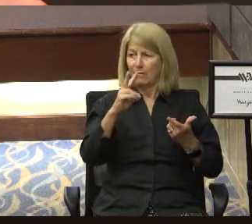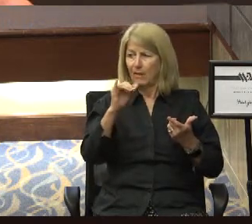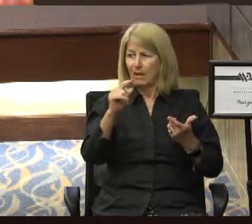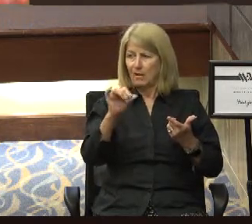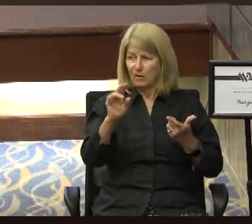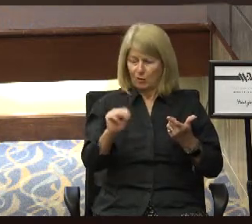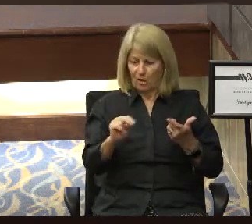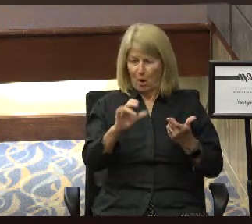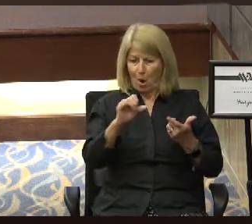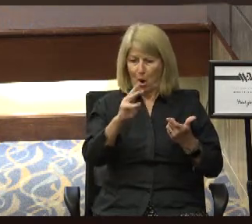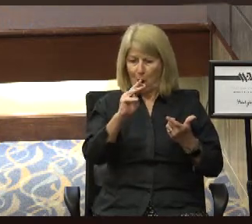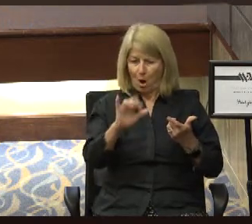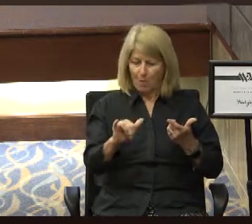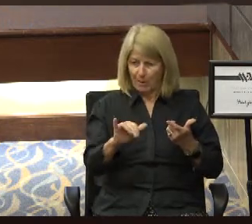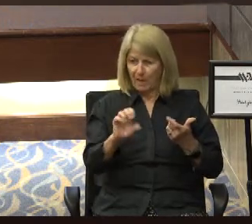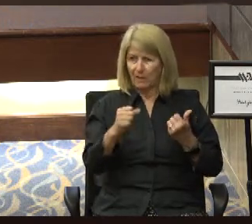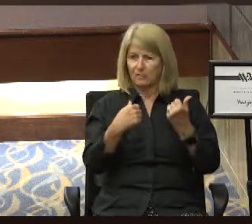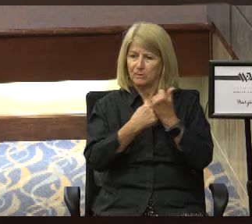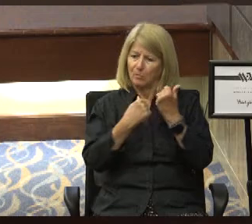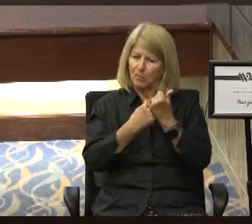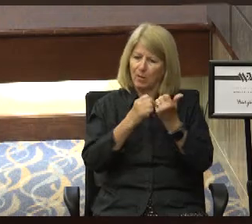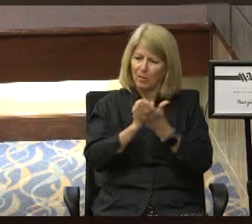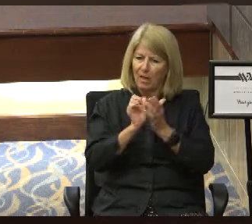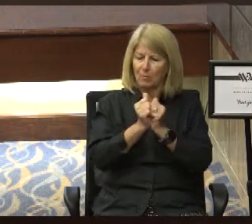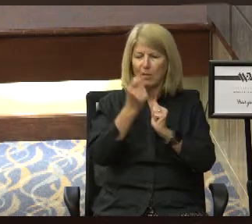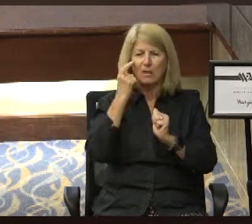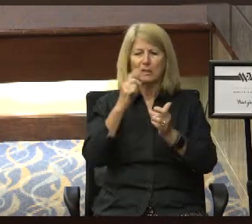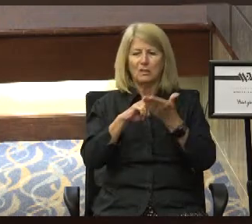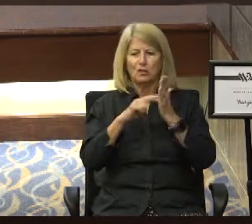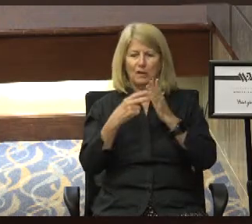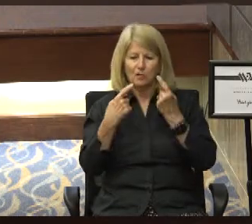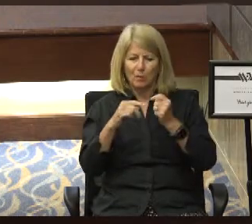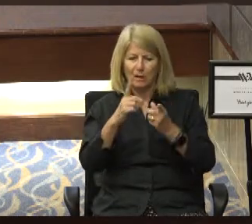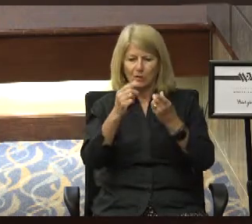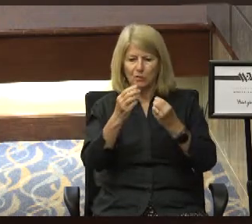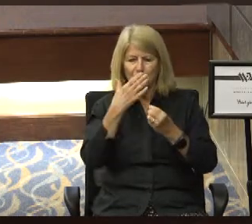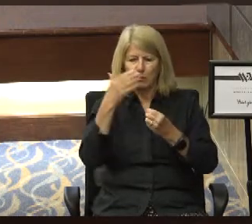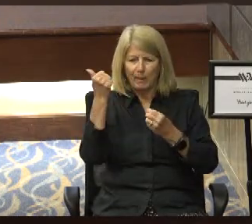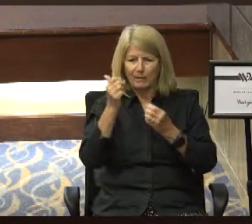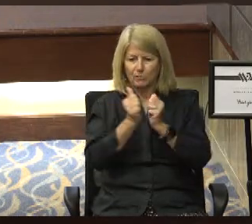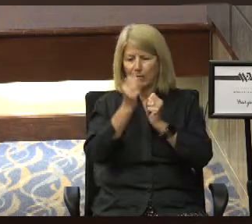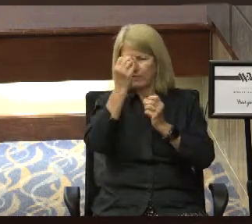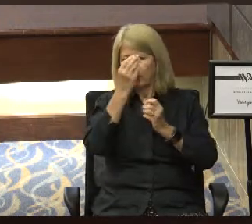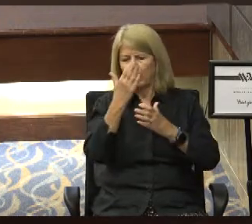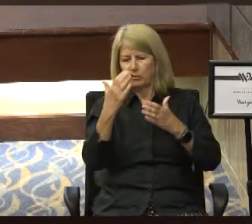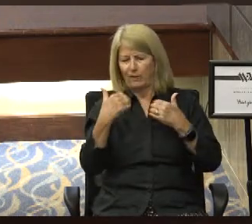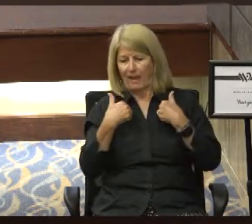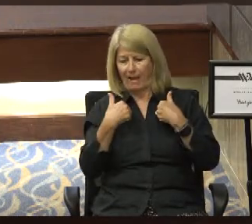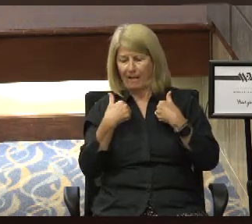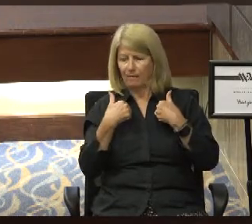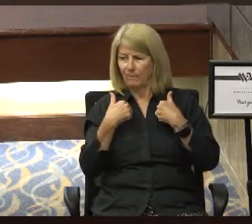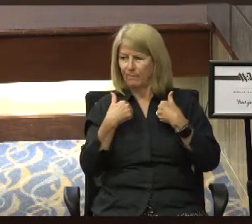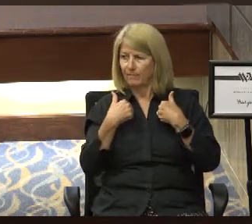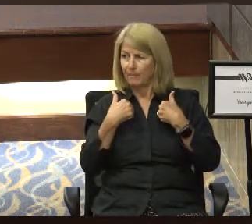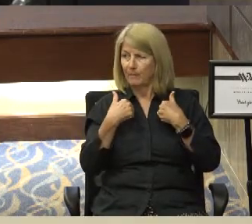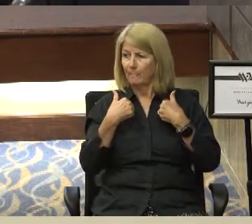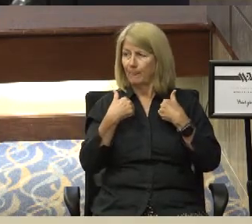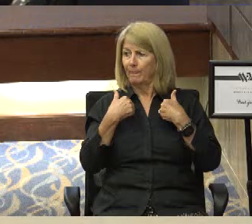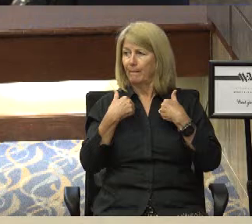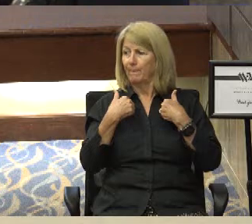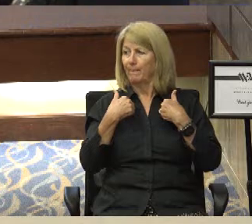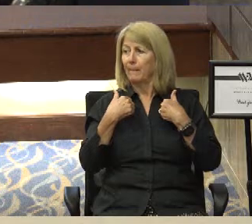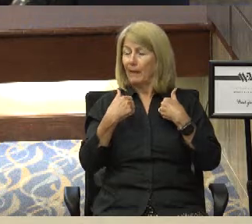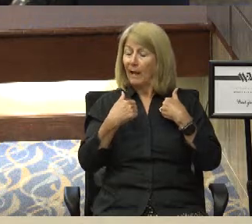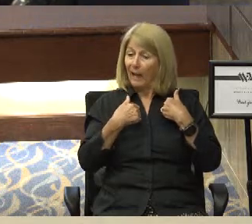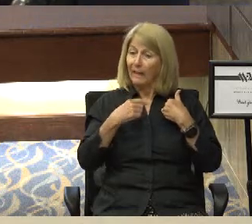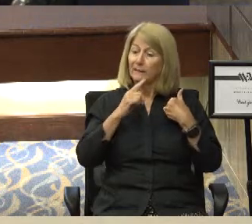stewarding that with intention and is trying to do the best with the information they have. But I